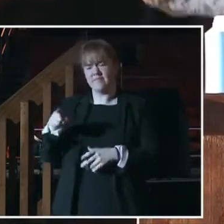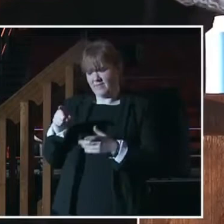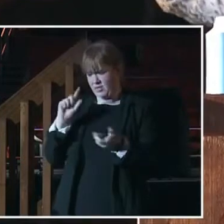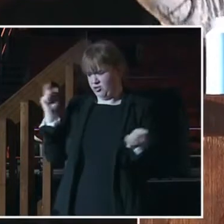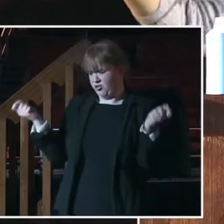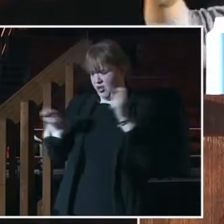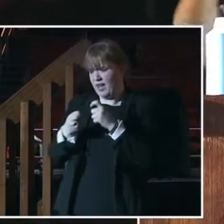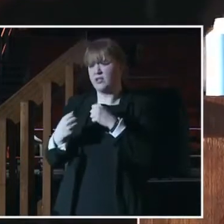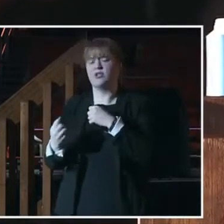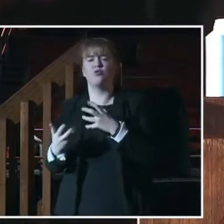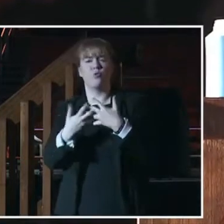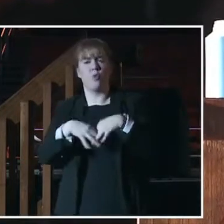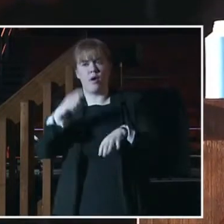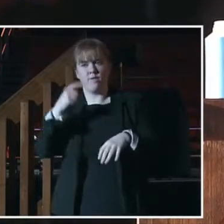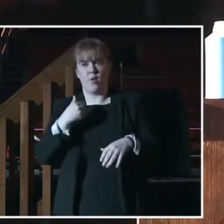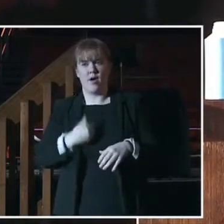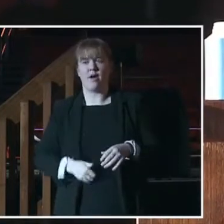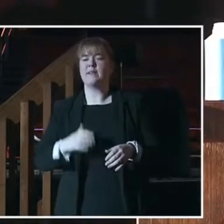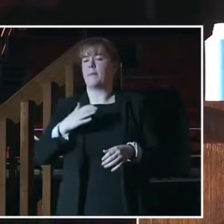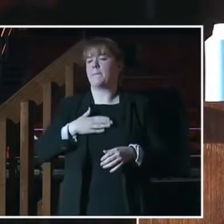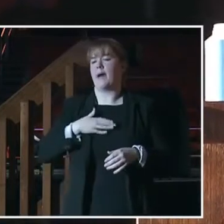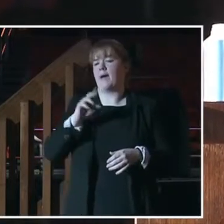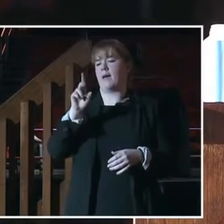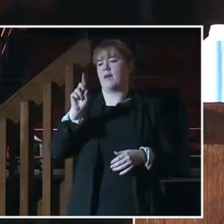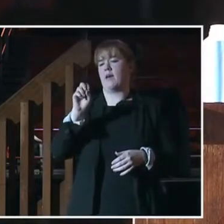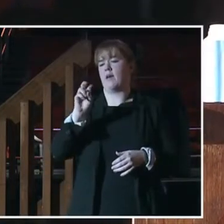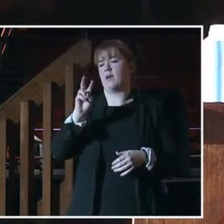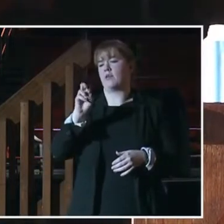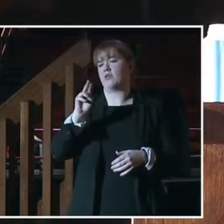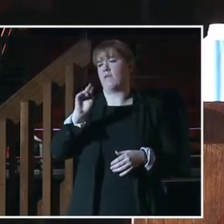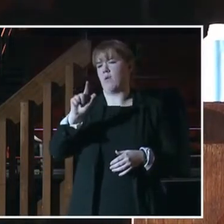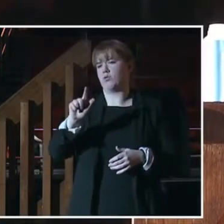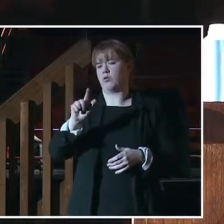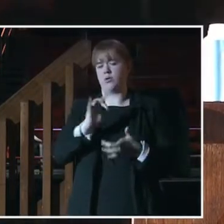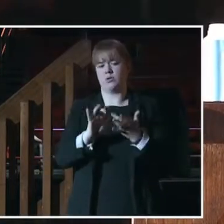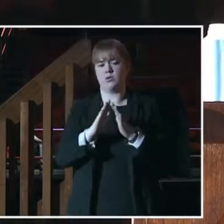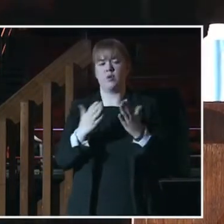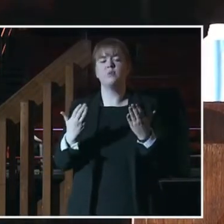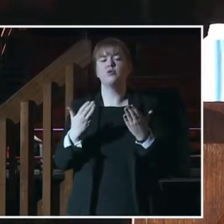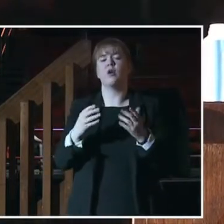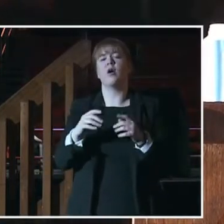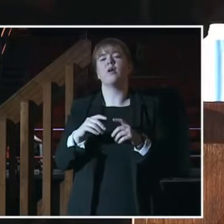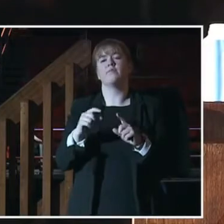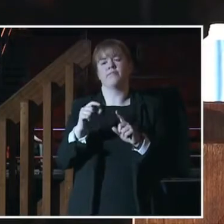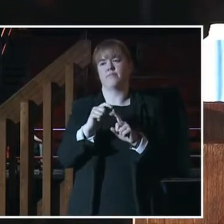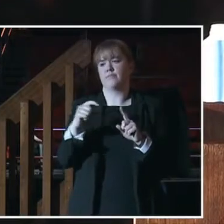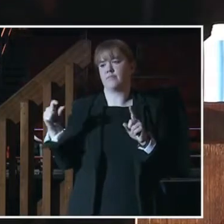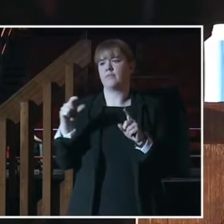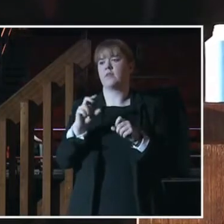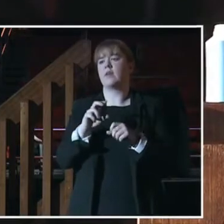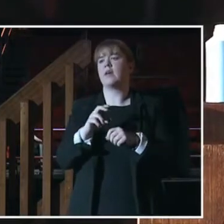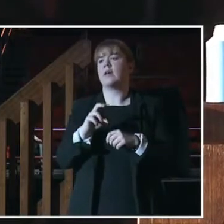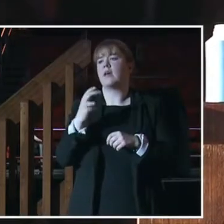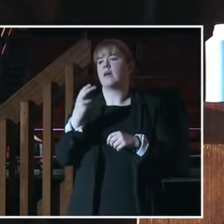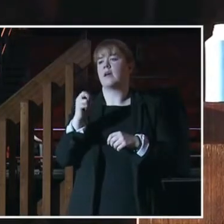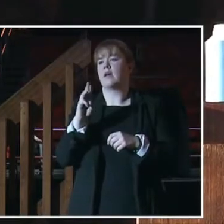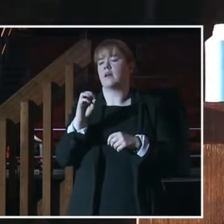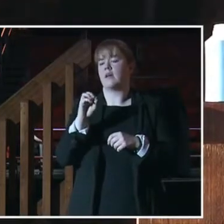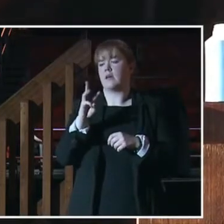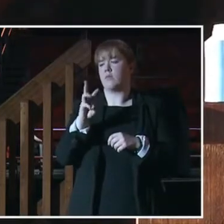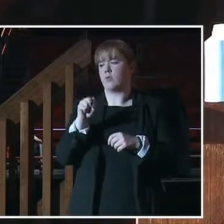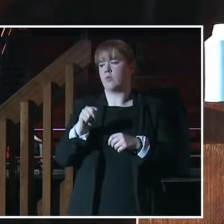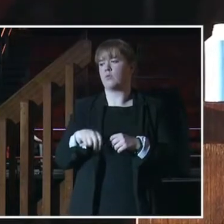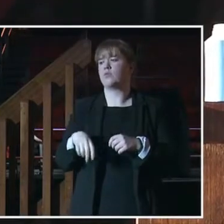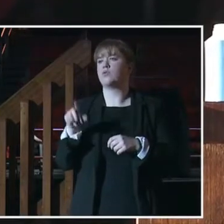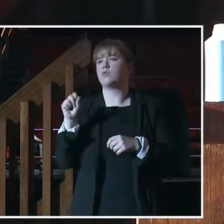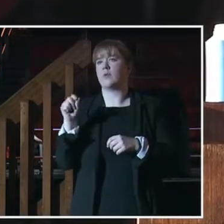My devotional, though. So, the scripture they used was Hebrews 11:27, and the young folks know we were talking about Moses earlier. I had to